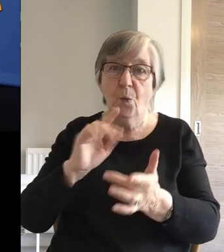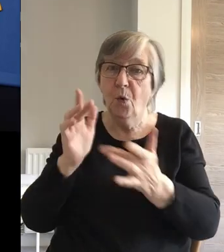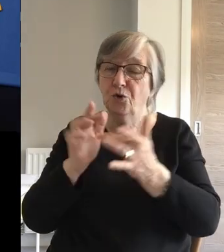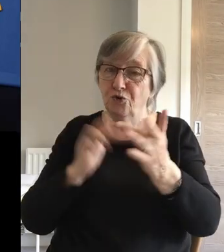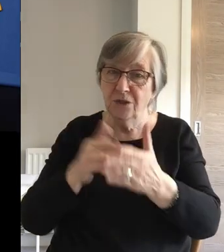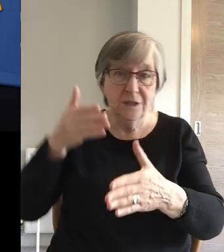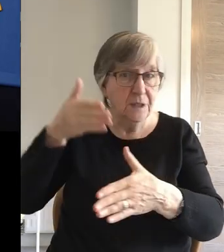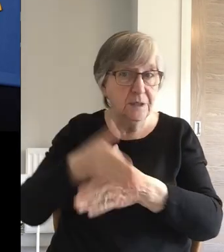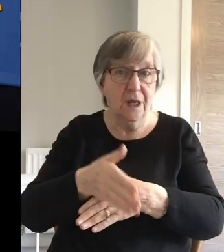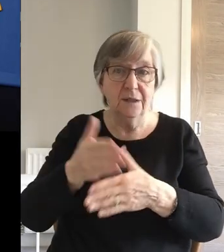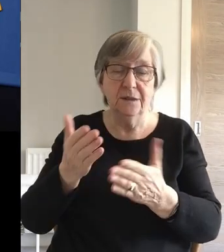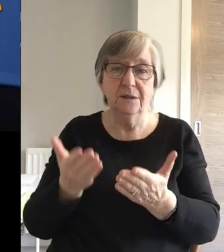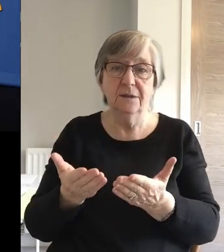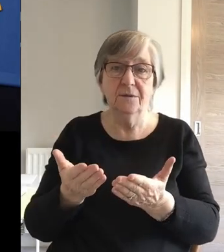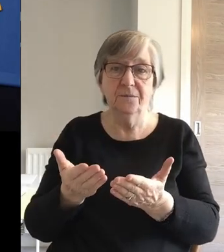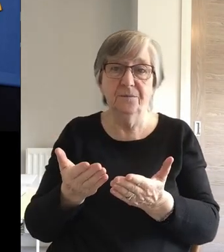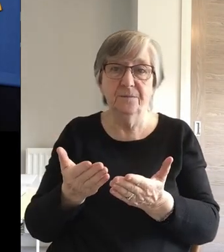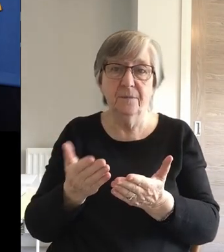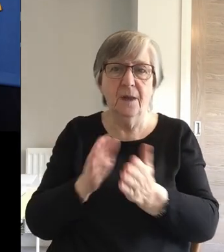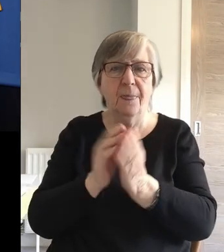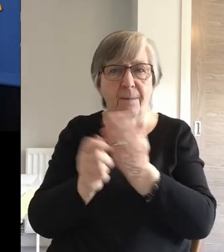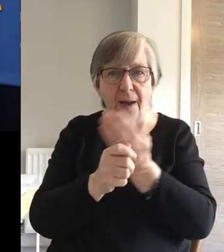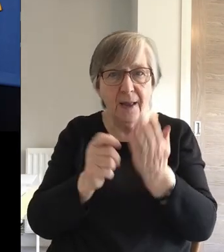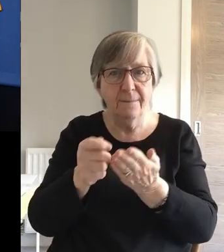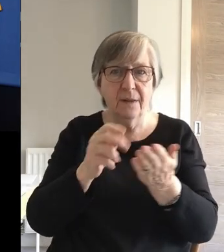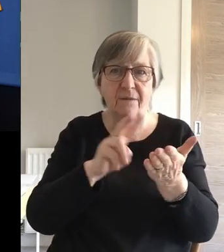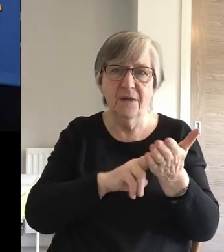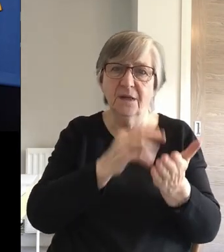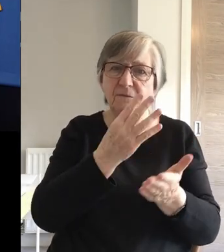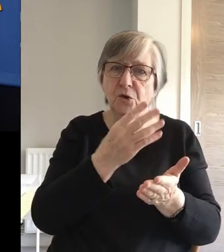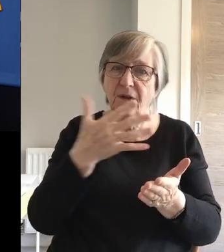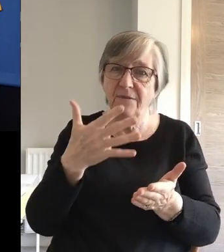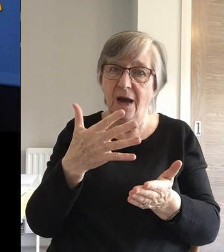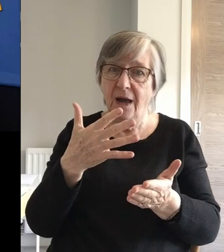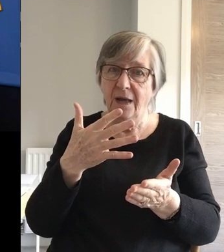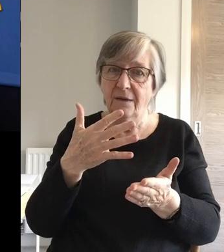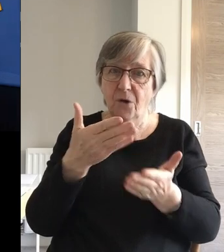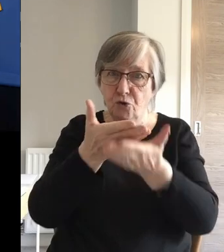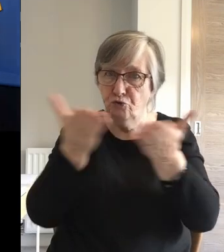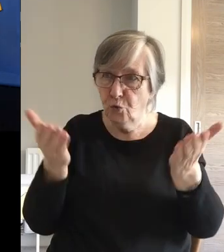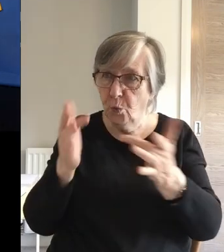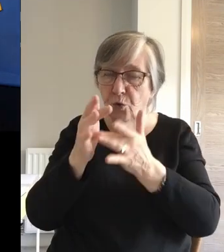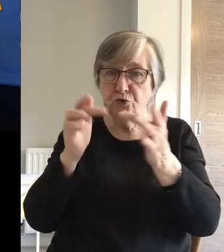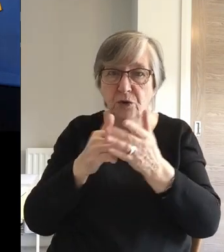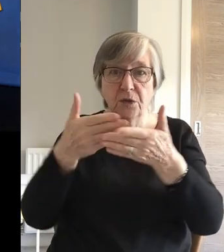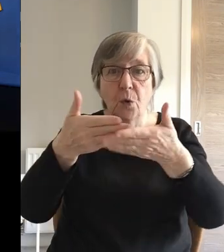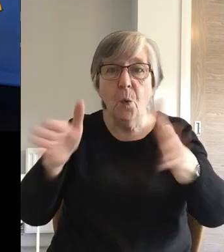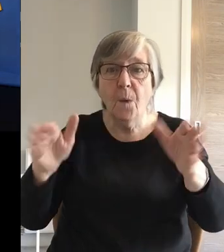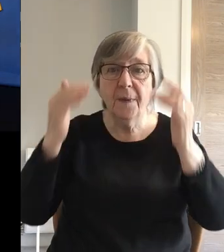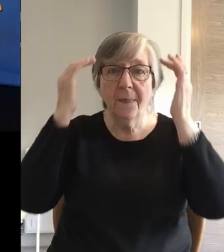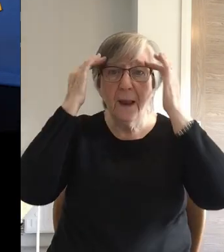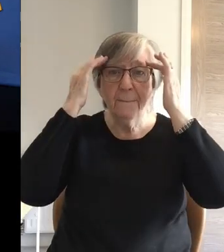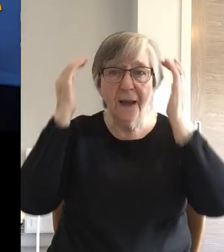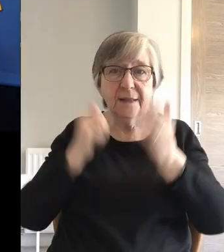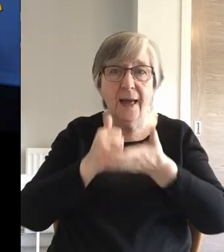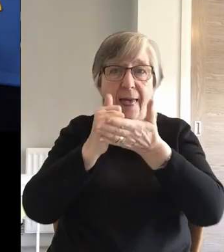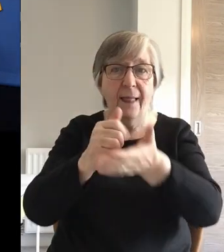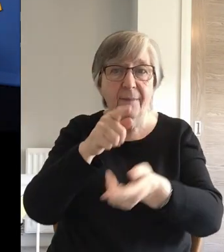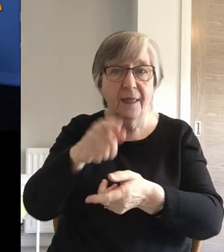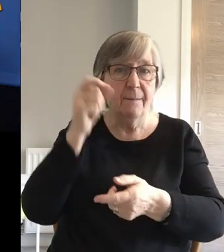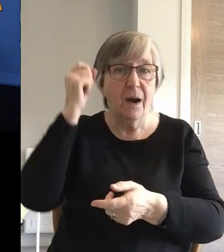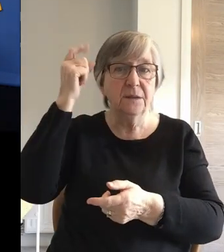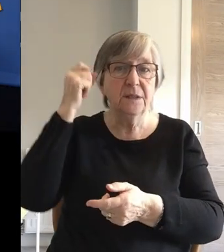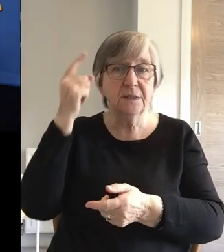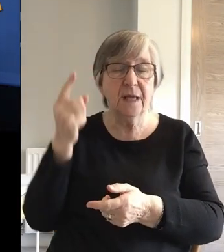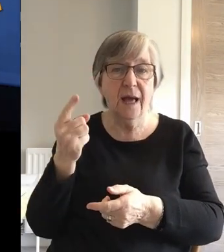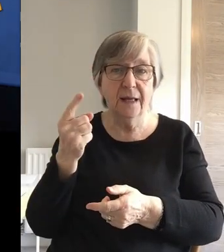us. The scriptures, verse 45, all point to him. Jesus opened their minds so that they could understand him.